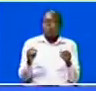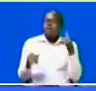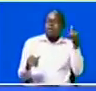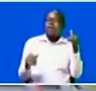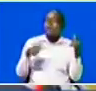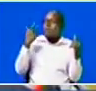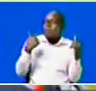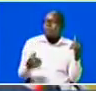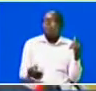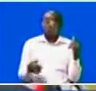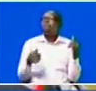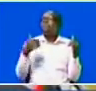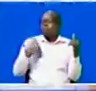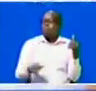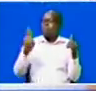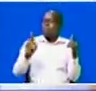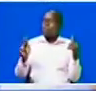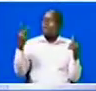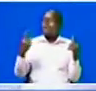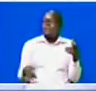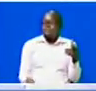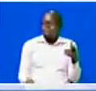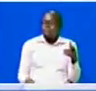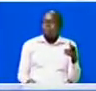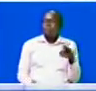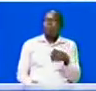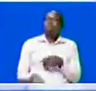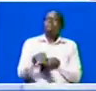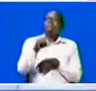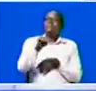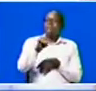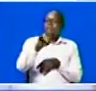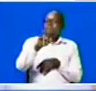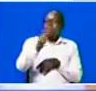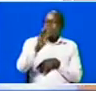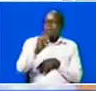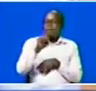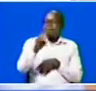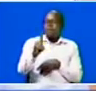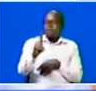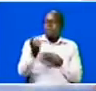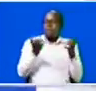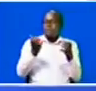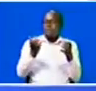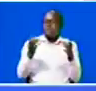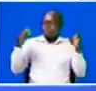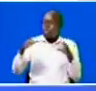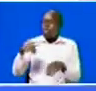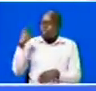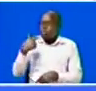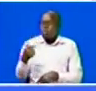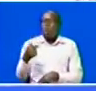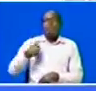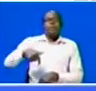simu unamjua ni nani? Naitwa Uhuru Kenyatta. Lakini diamond wholesalers si mwingine is one